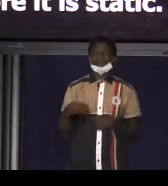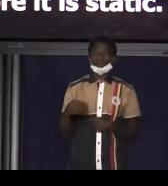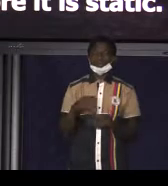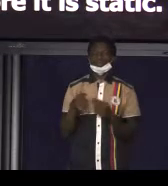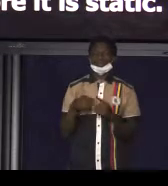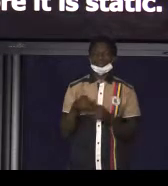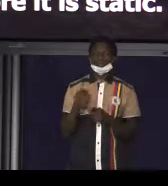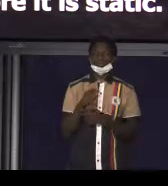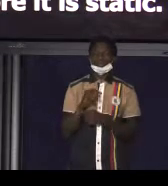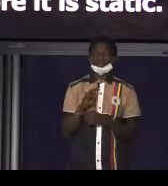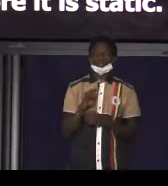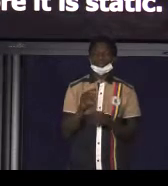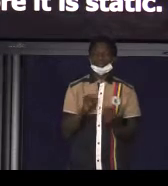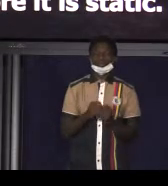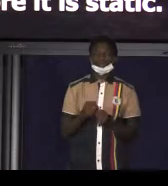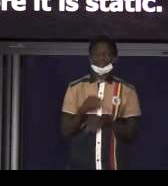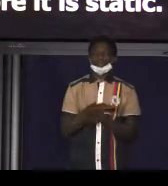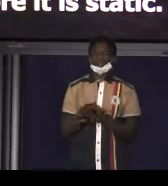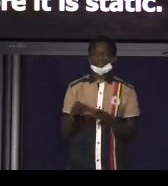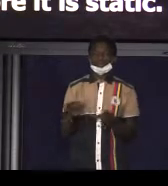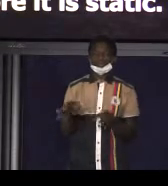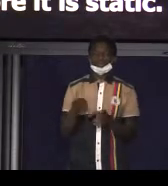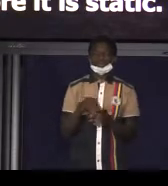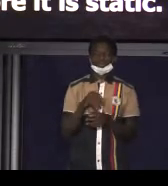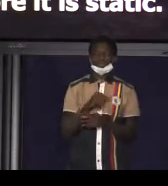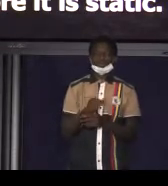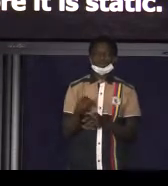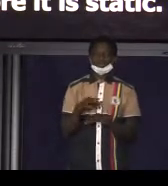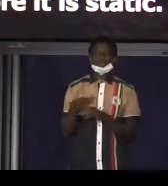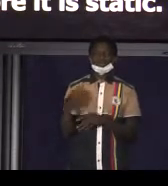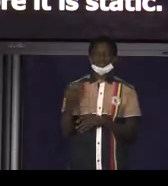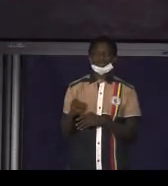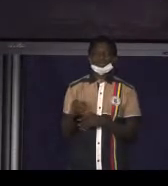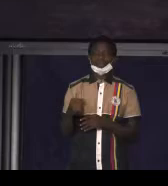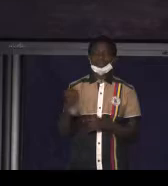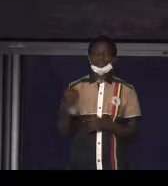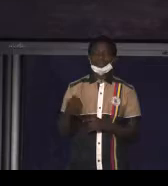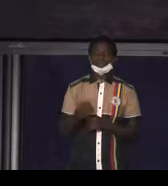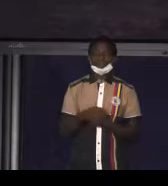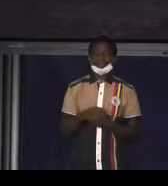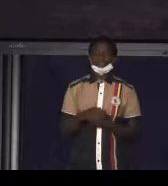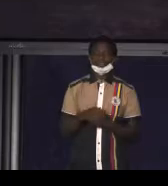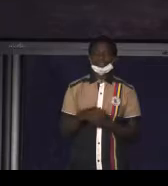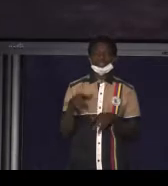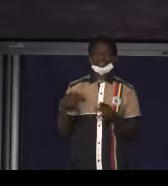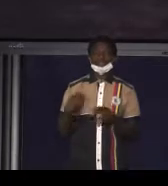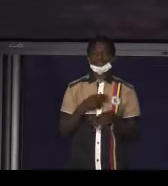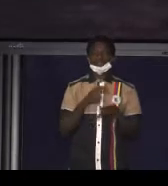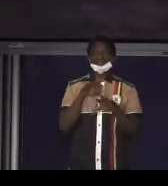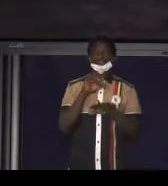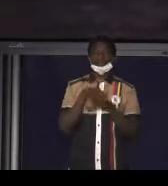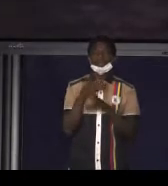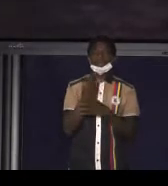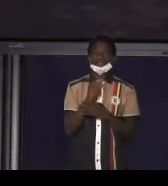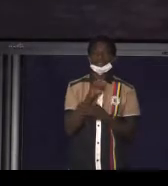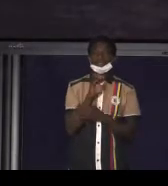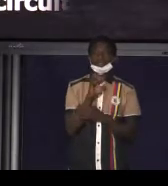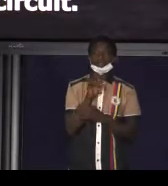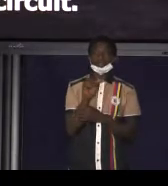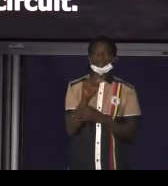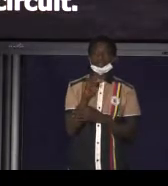together, attracting to a ceiling, does not involve any flow of current. So that is static electricity. Now let's look at the